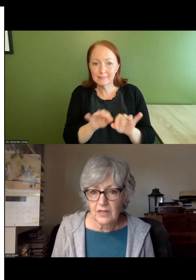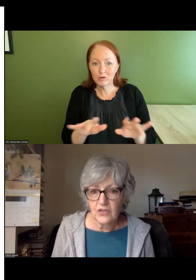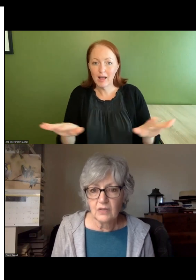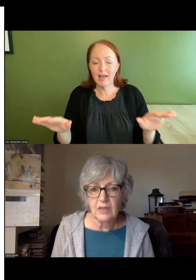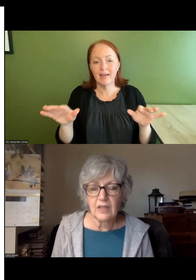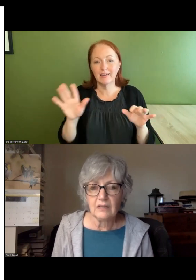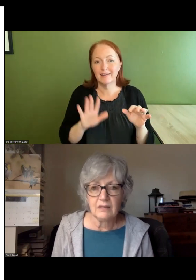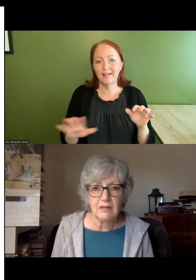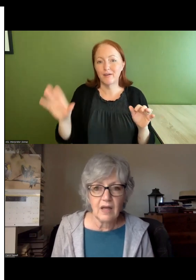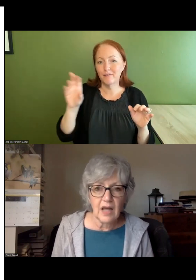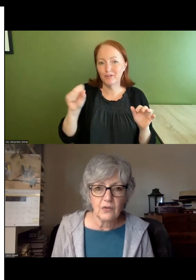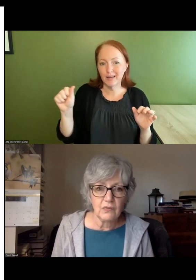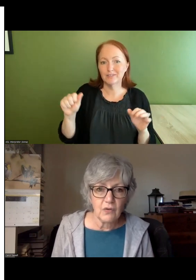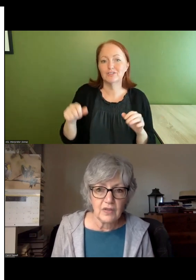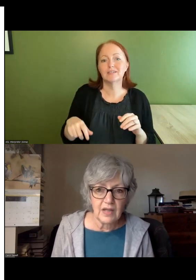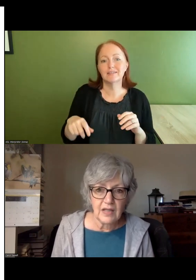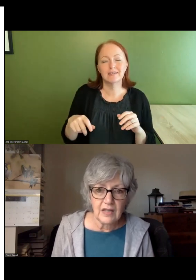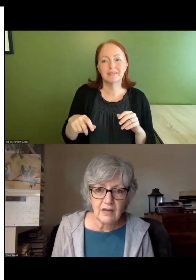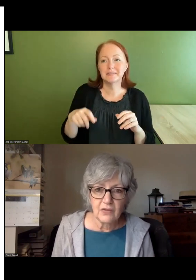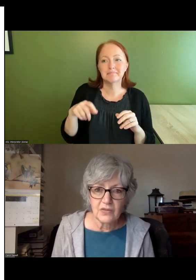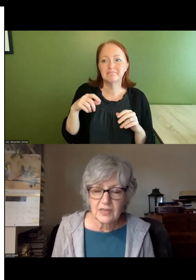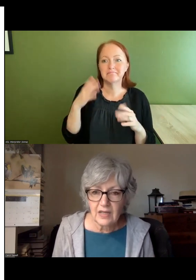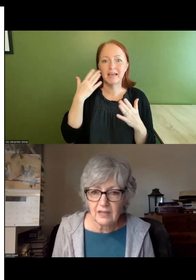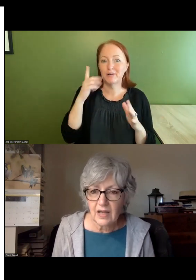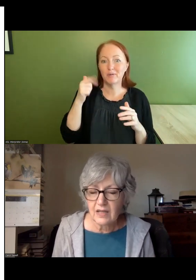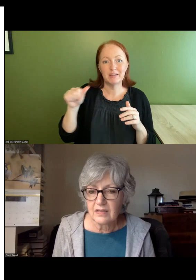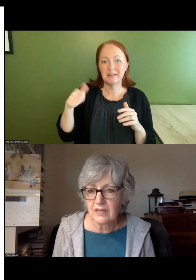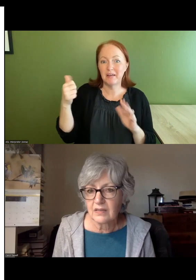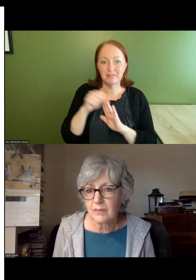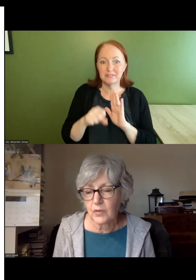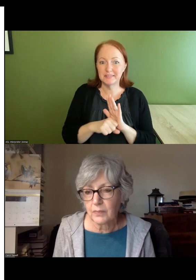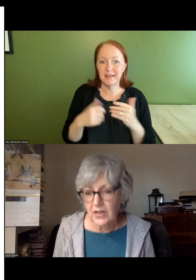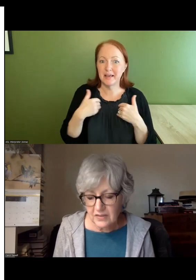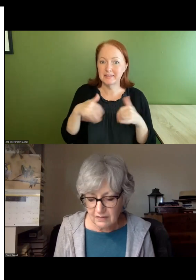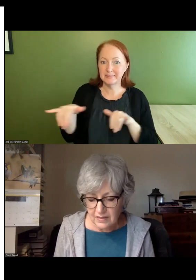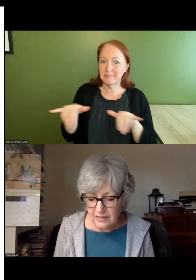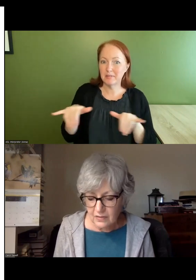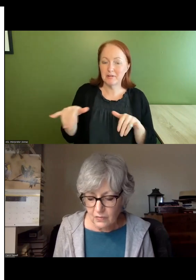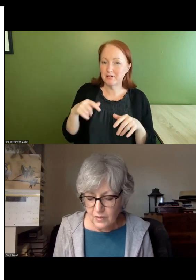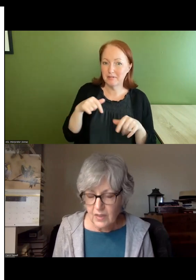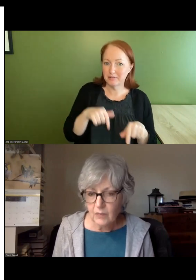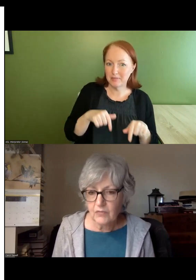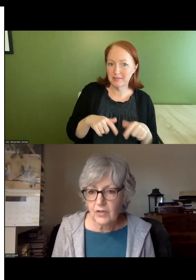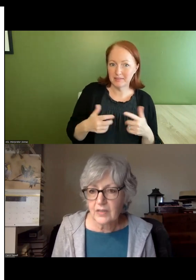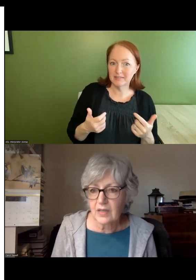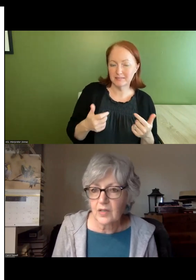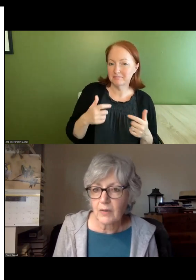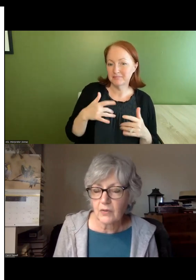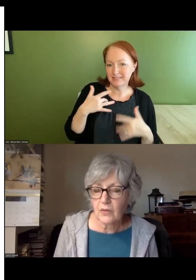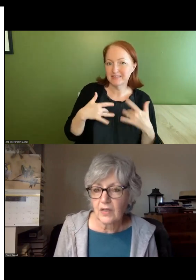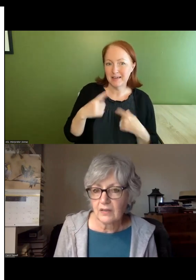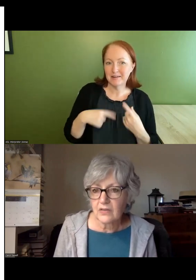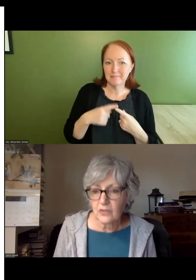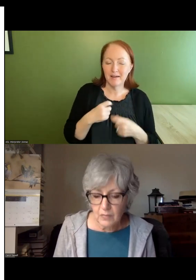the nation. I don't know that any other state has a similar body to this, so we're very excited